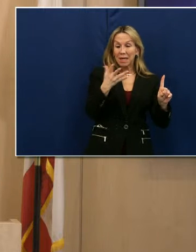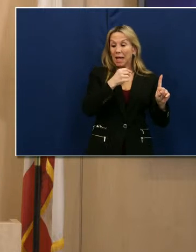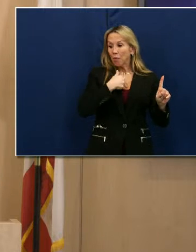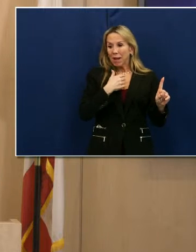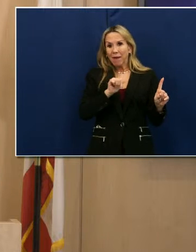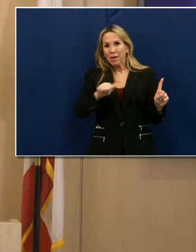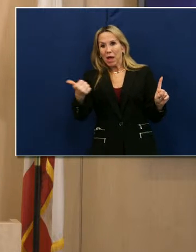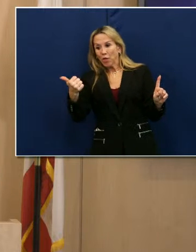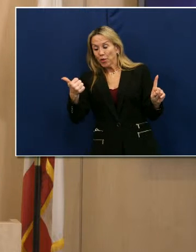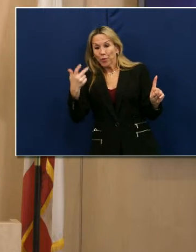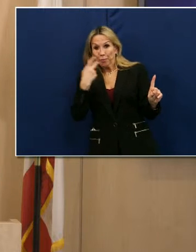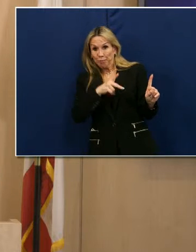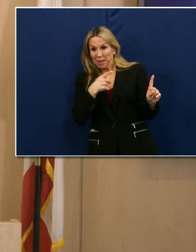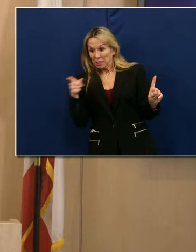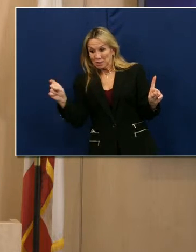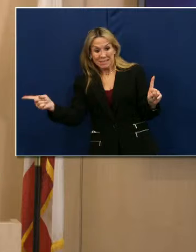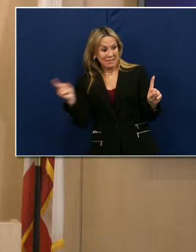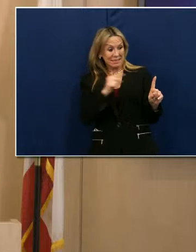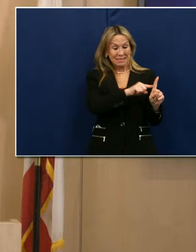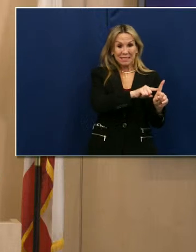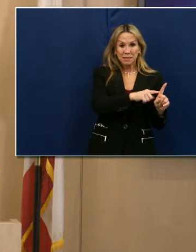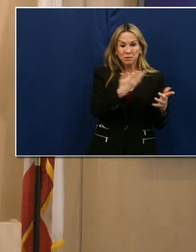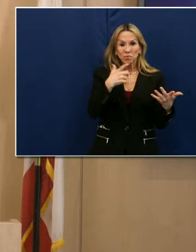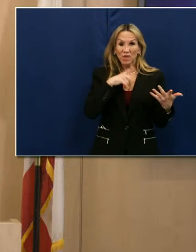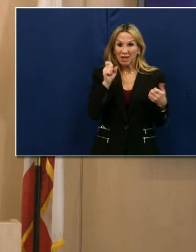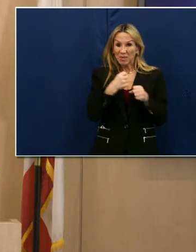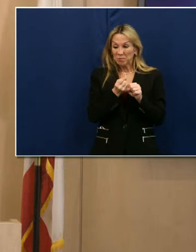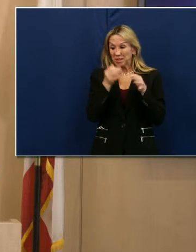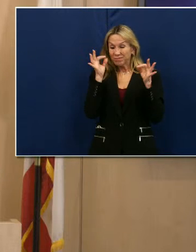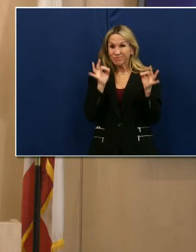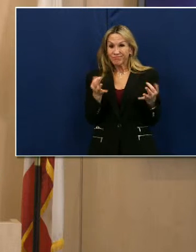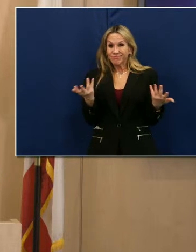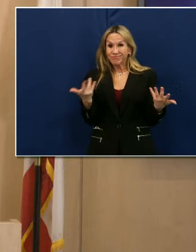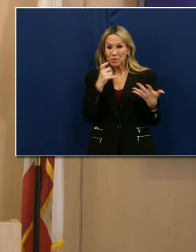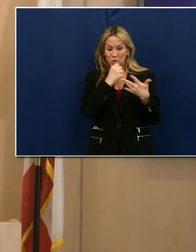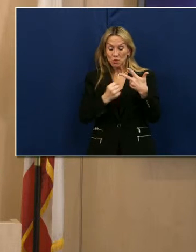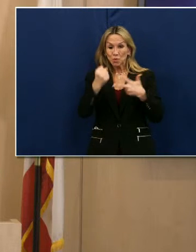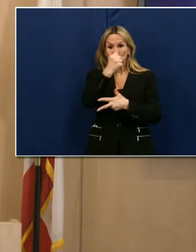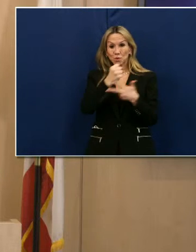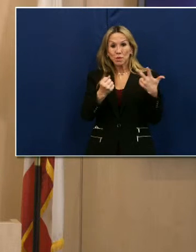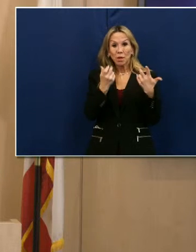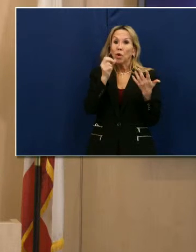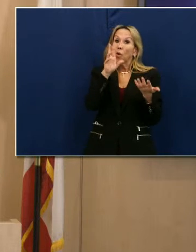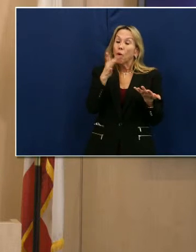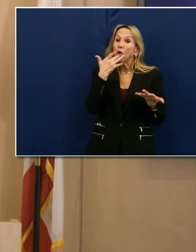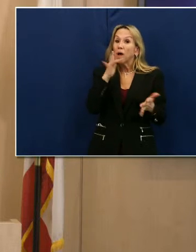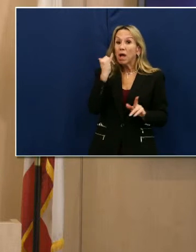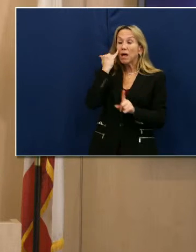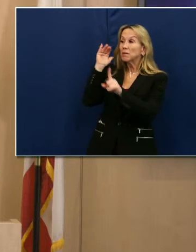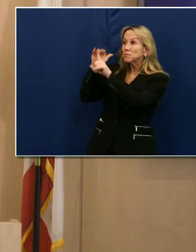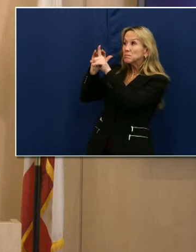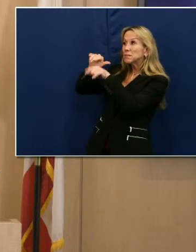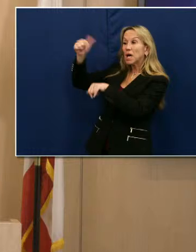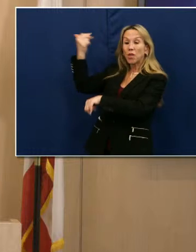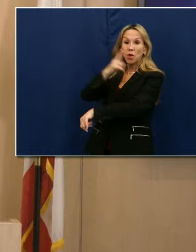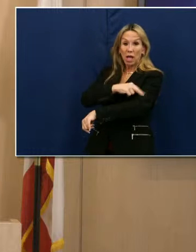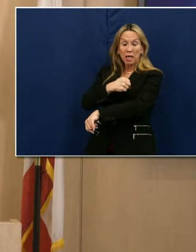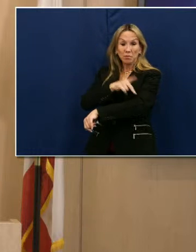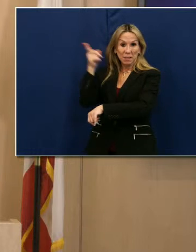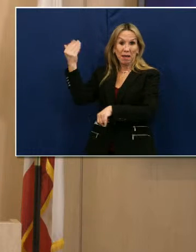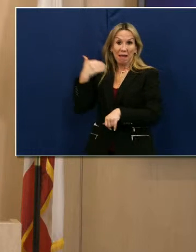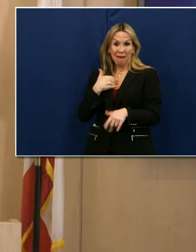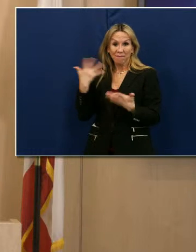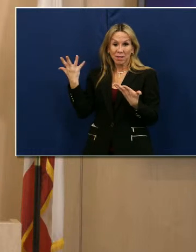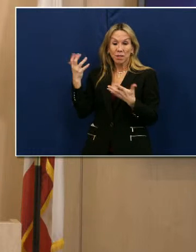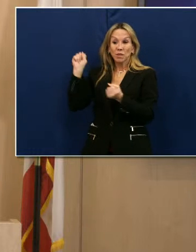we're going to have to make a clinical decision if we can't get another hospital system that has it in the community. If we run out, there's going to have to be a